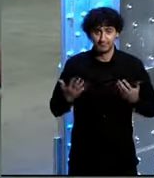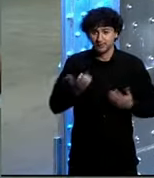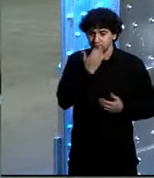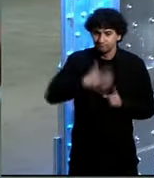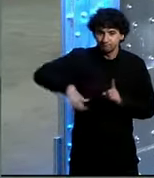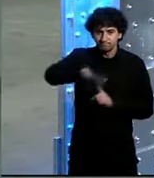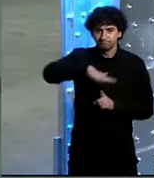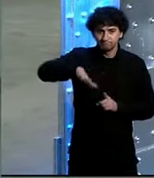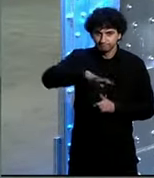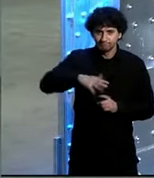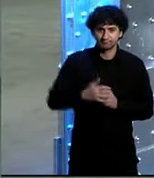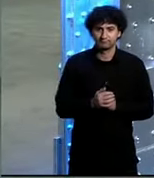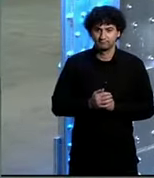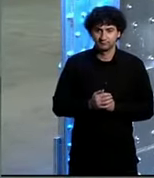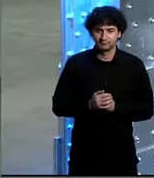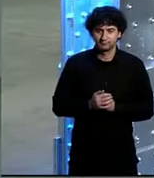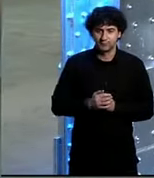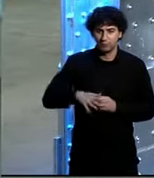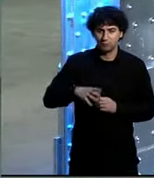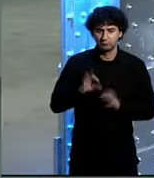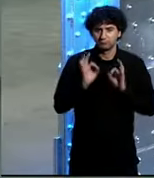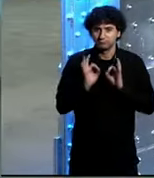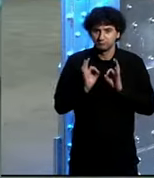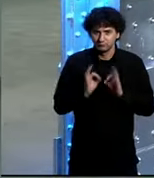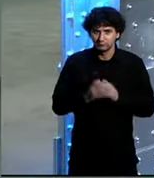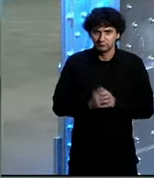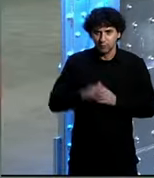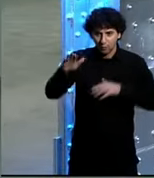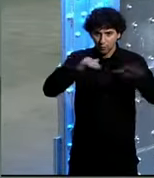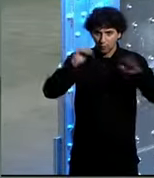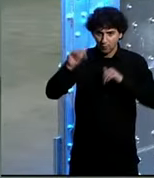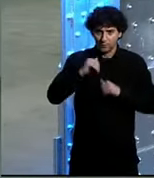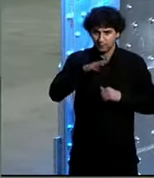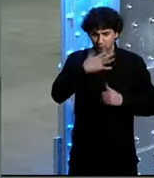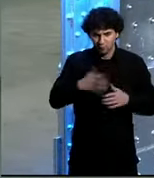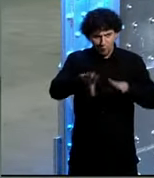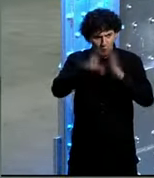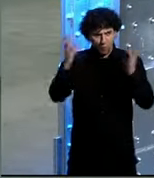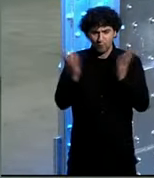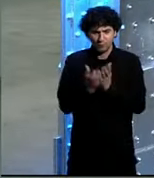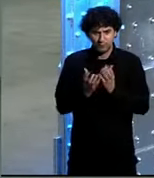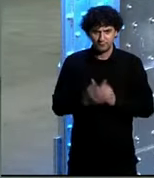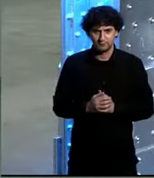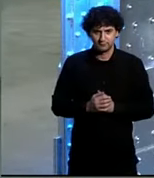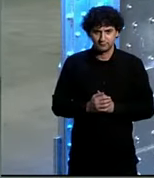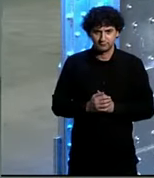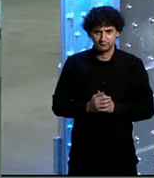Obviously, these environments, or our enabling environment, is